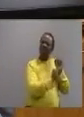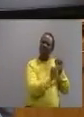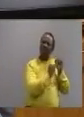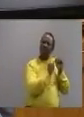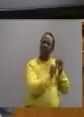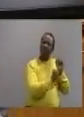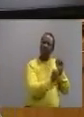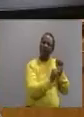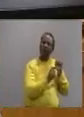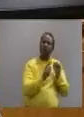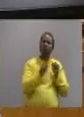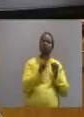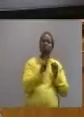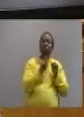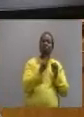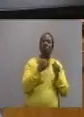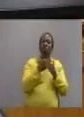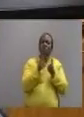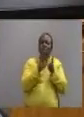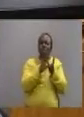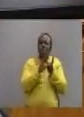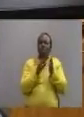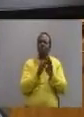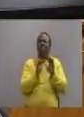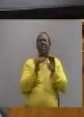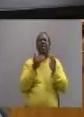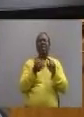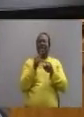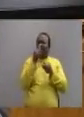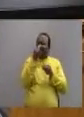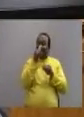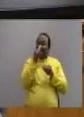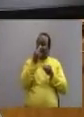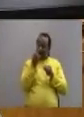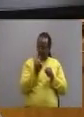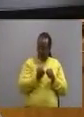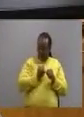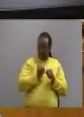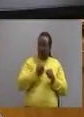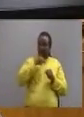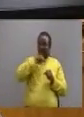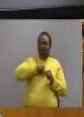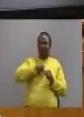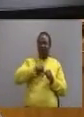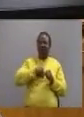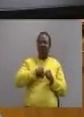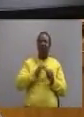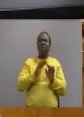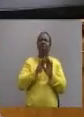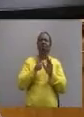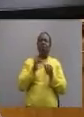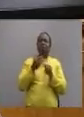Turok to recant. That's a crime against conscience. He had to issue today a statement